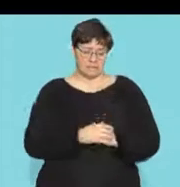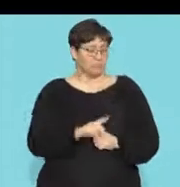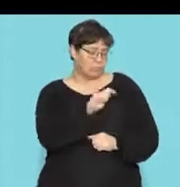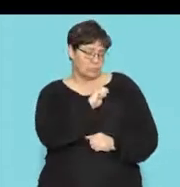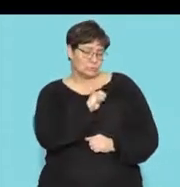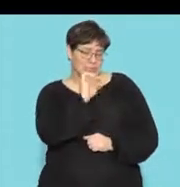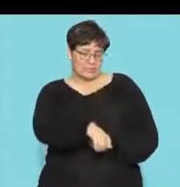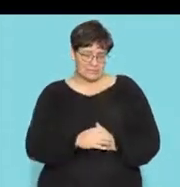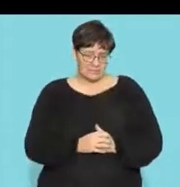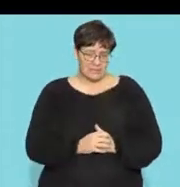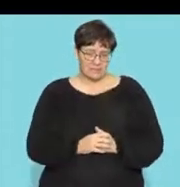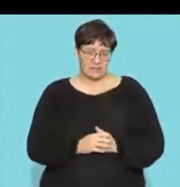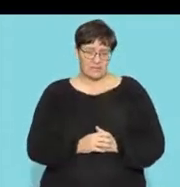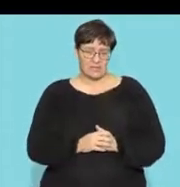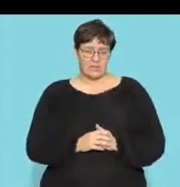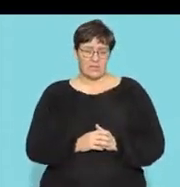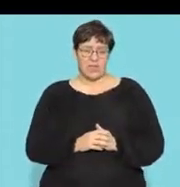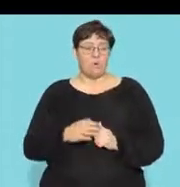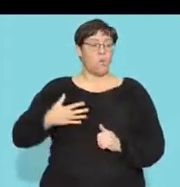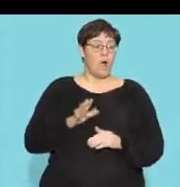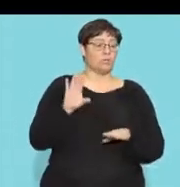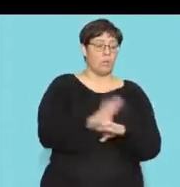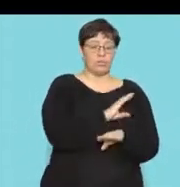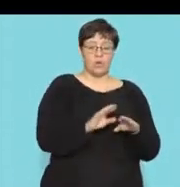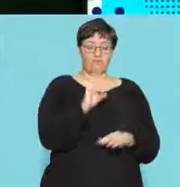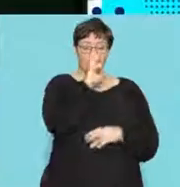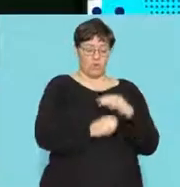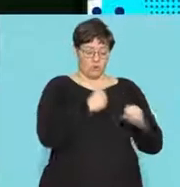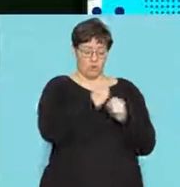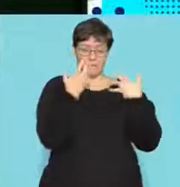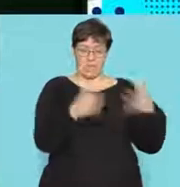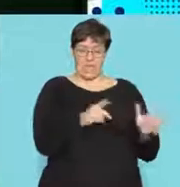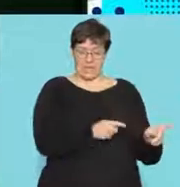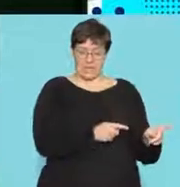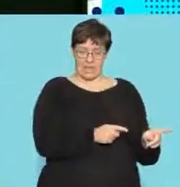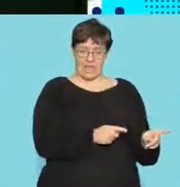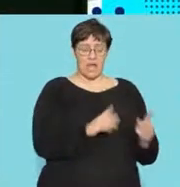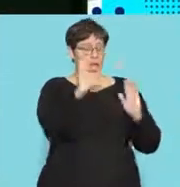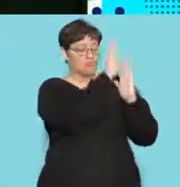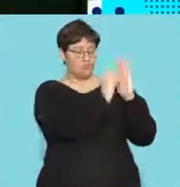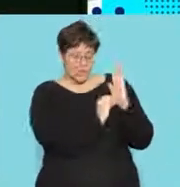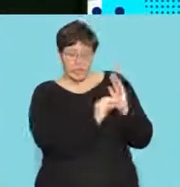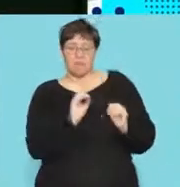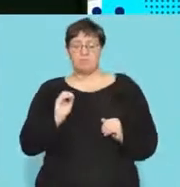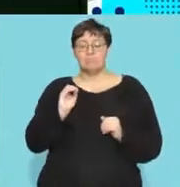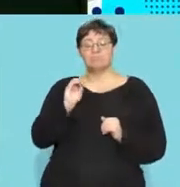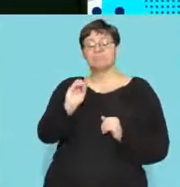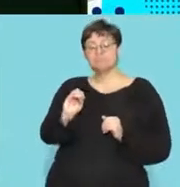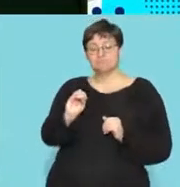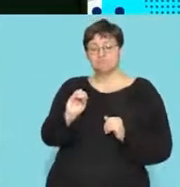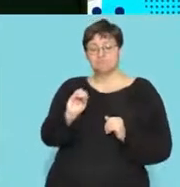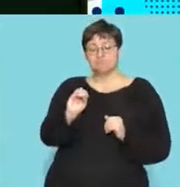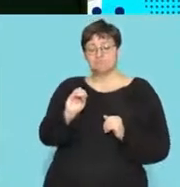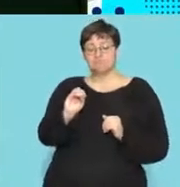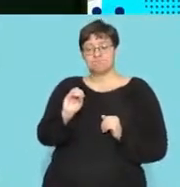So obviously, if you wanted your computer to last for 3 years, in our records, we should have been